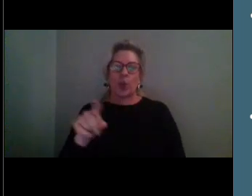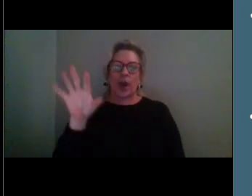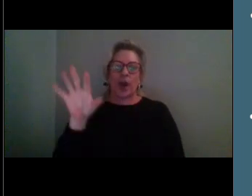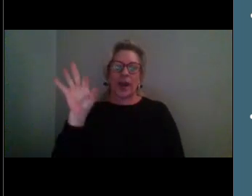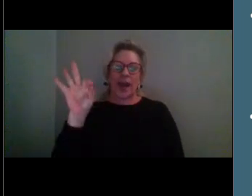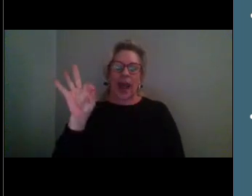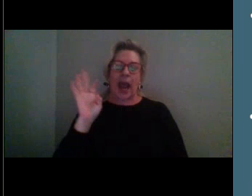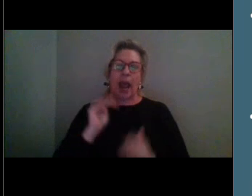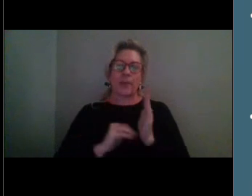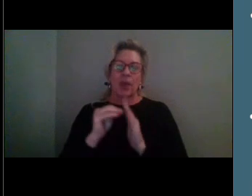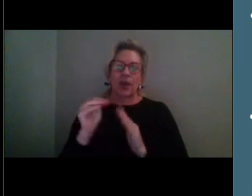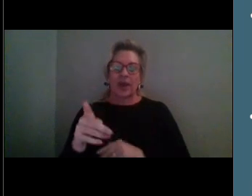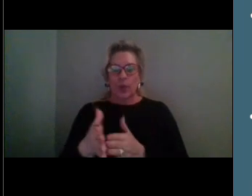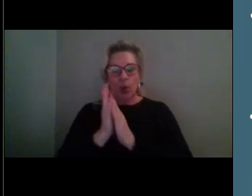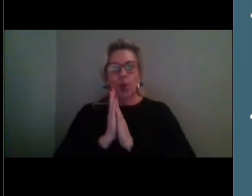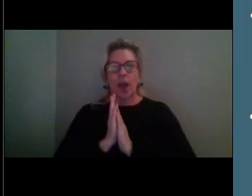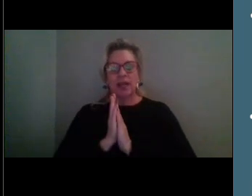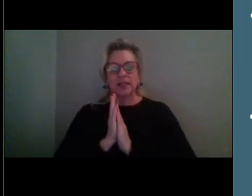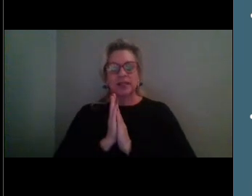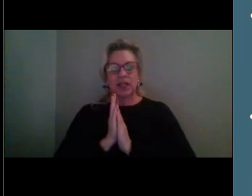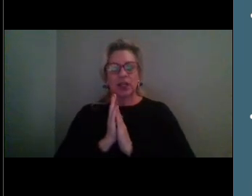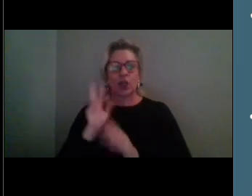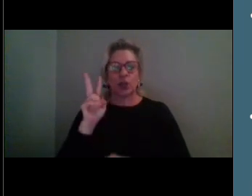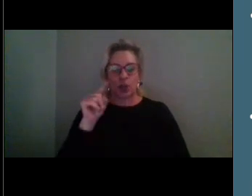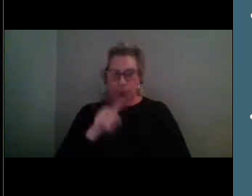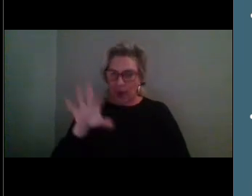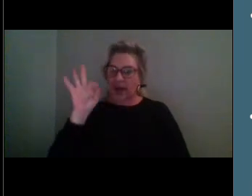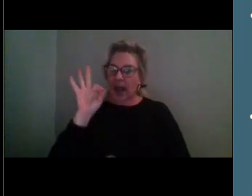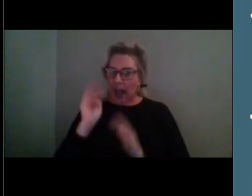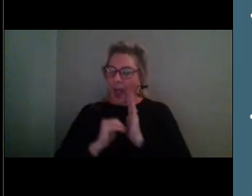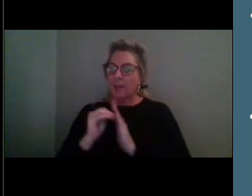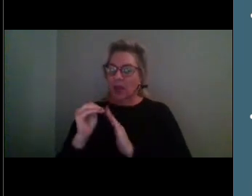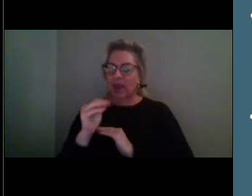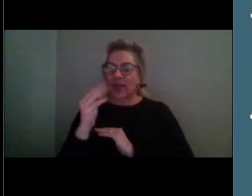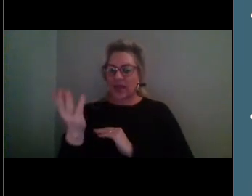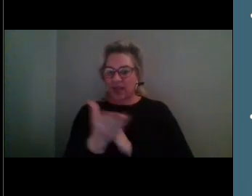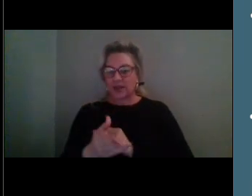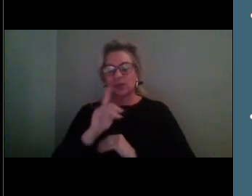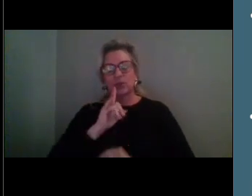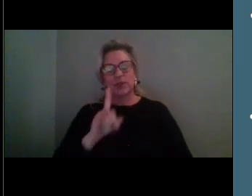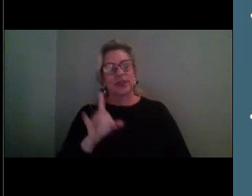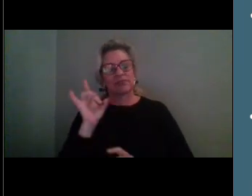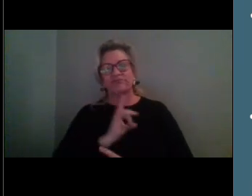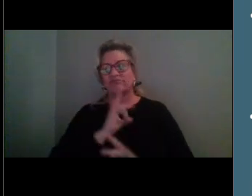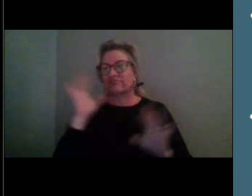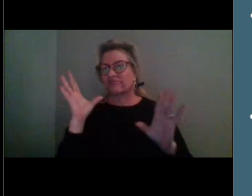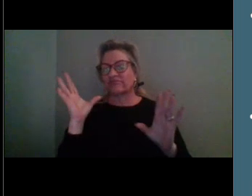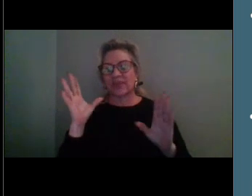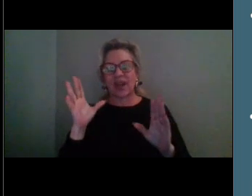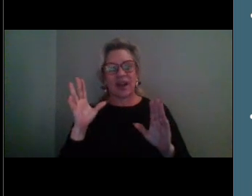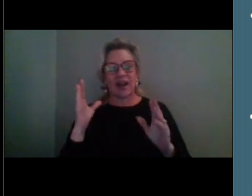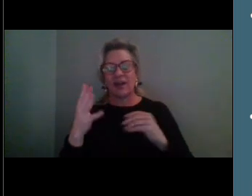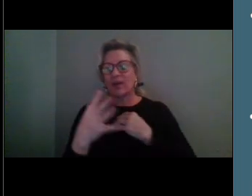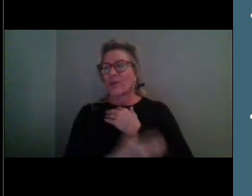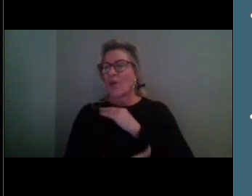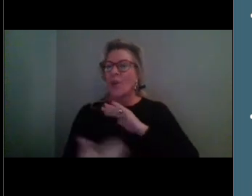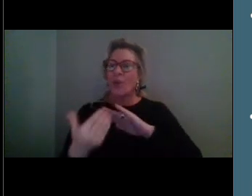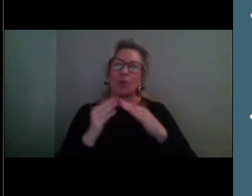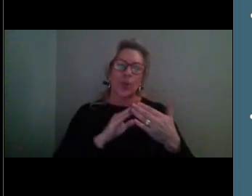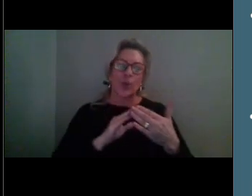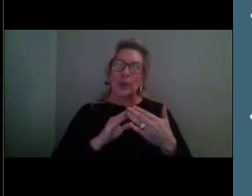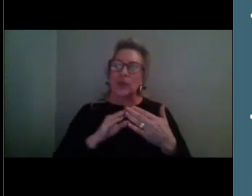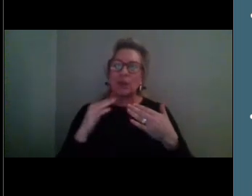and they requested $2.9 million. And this is a severely disadvantaged community, and most